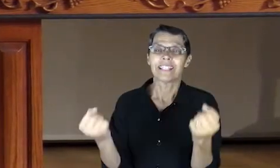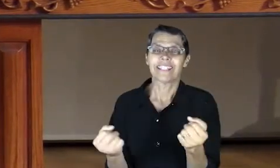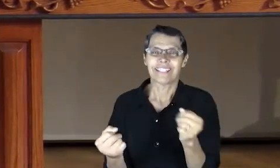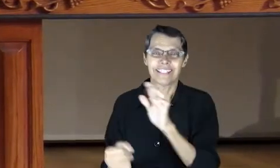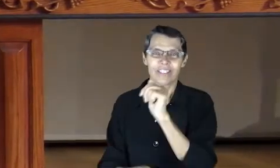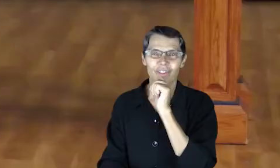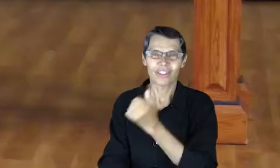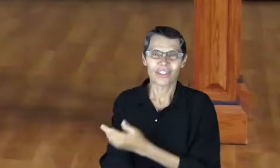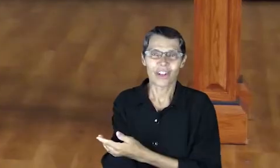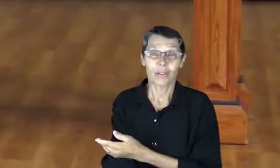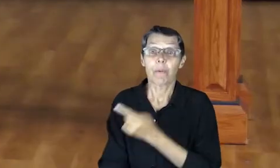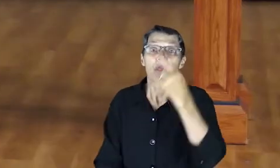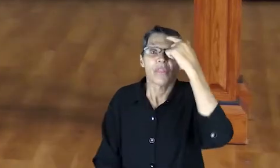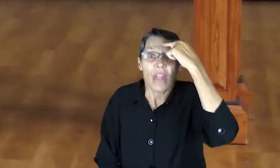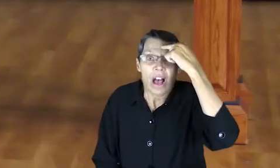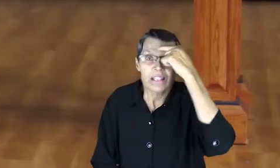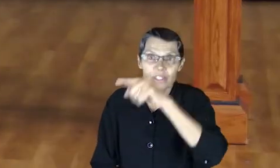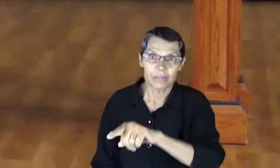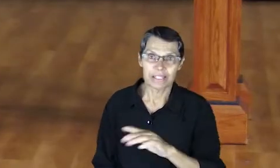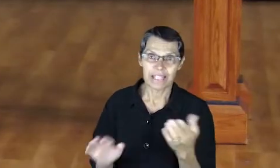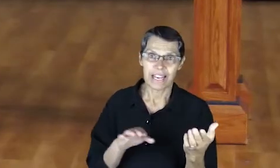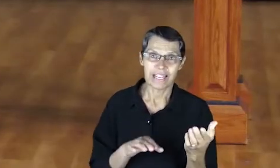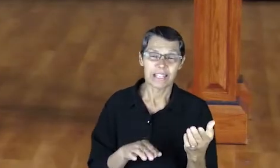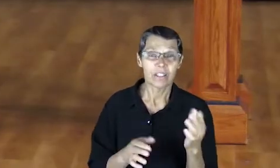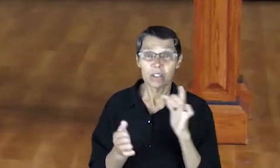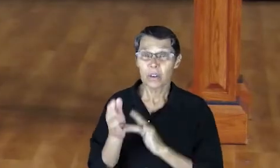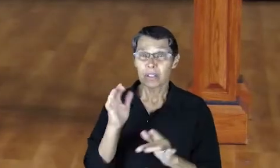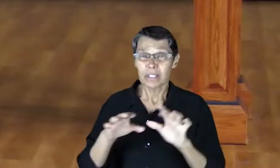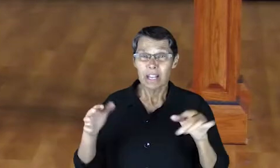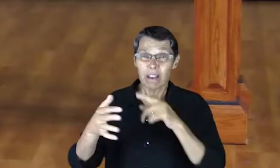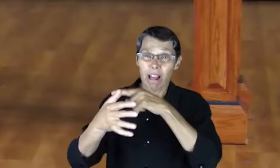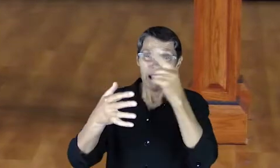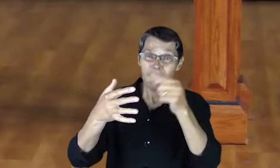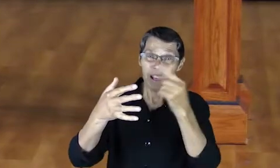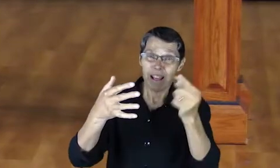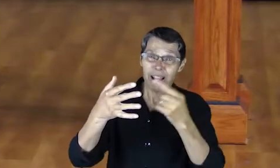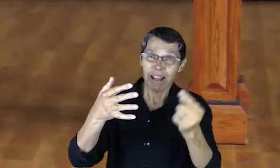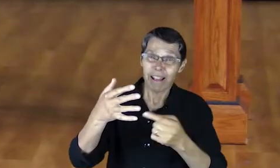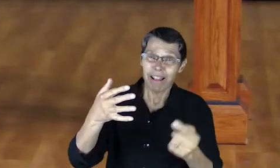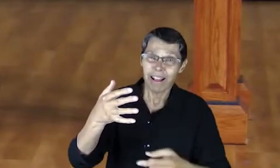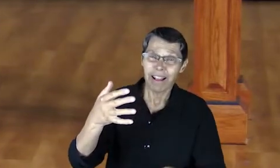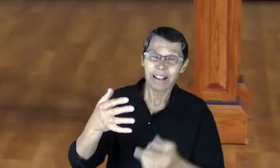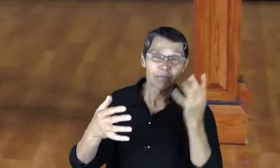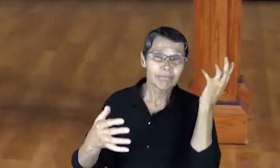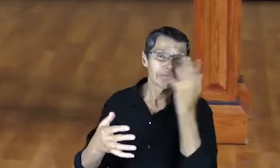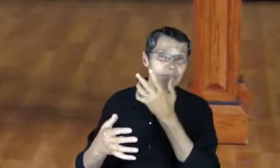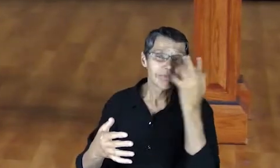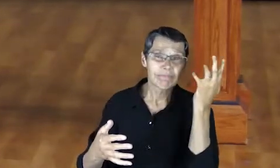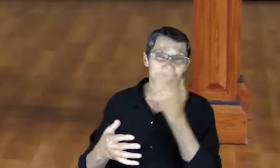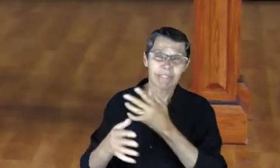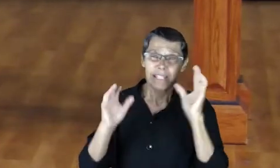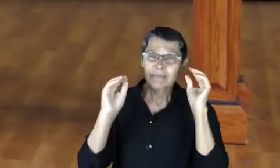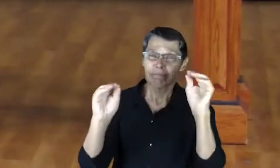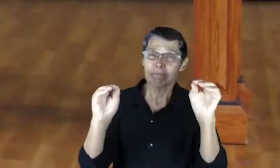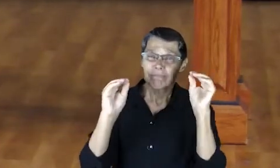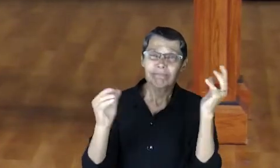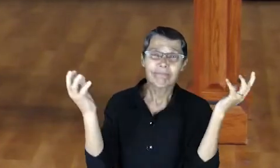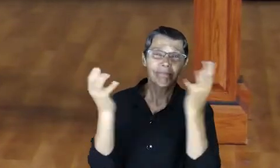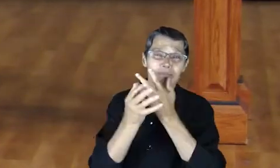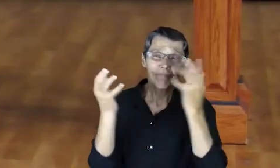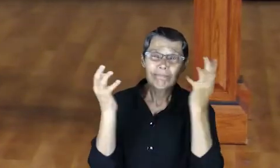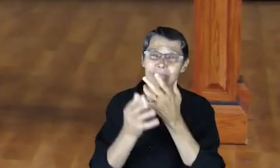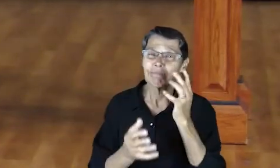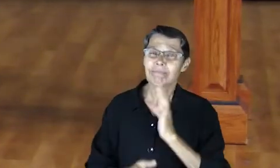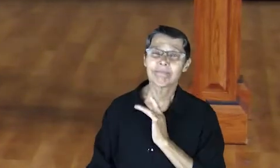dead. And so he's done all these marvelous things. He's given all these wonderful words of wisdom, and now